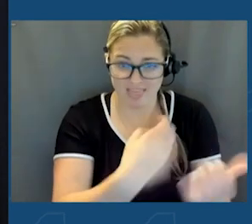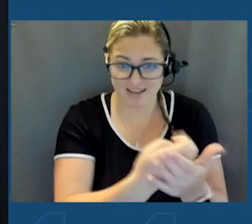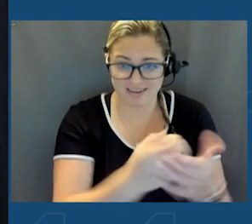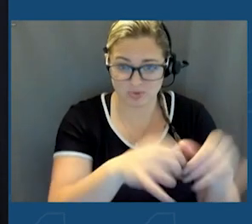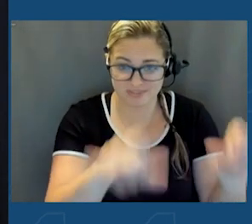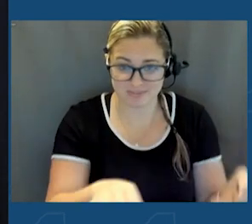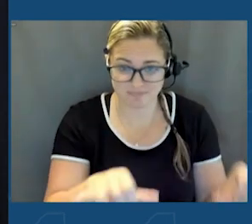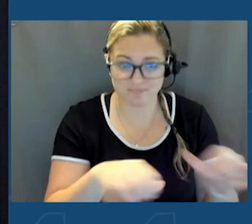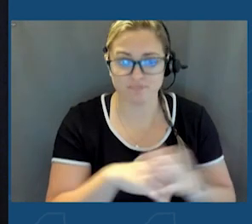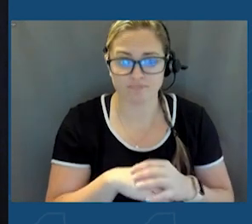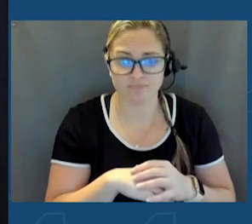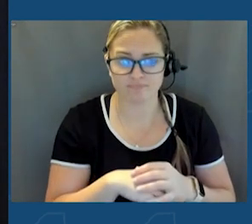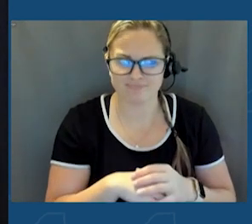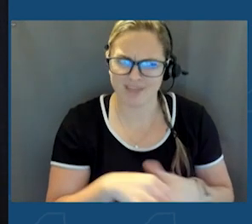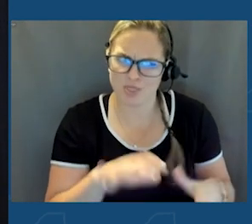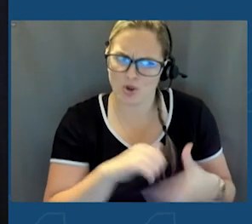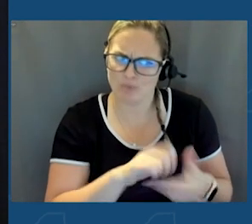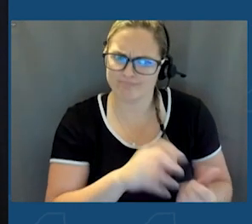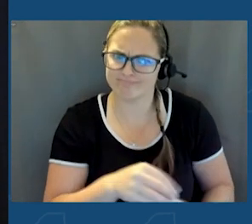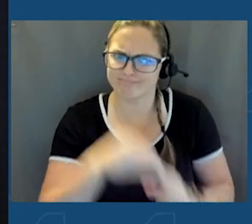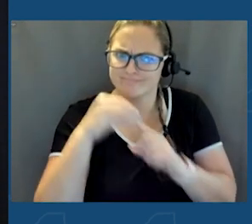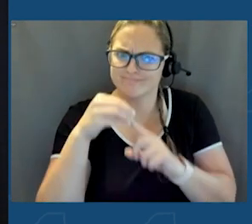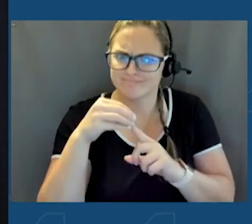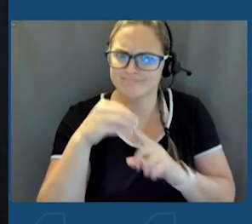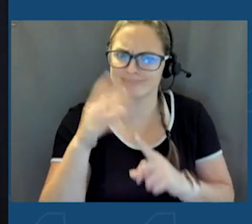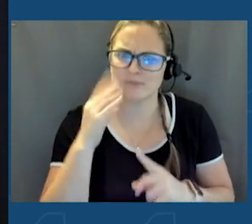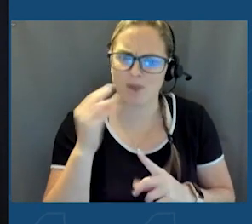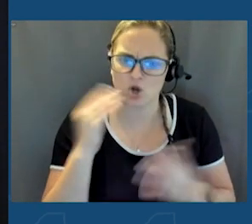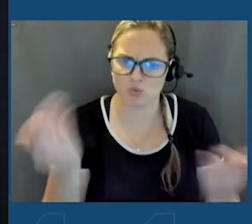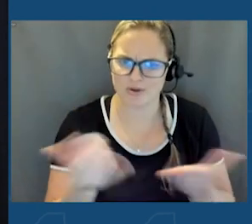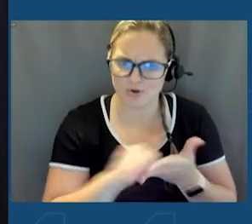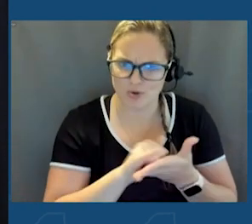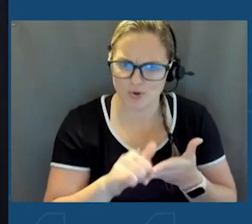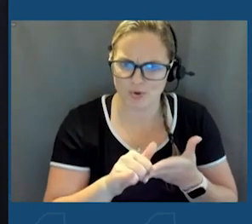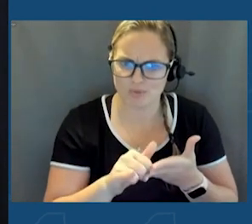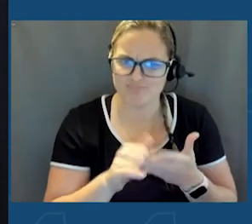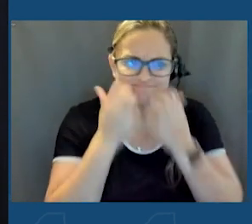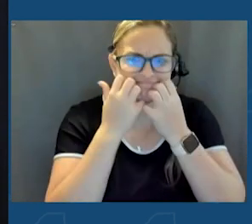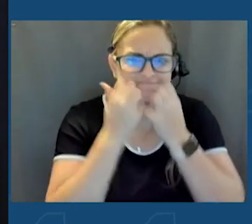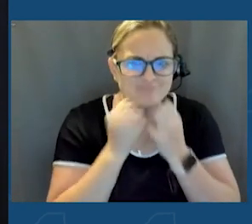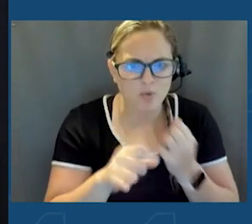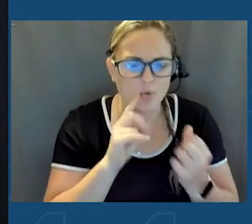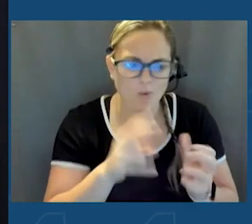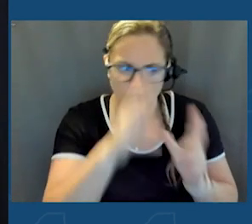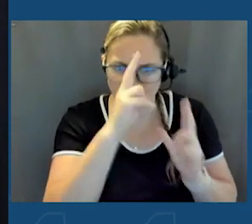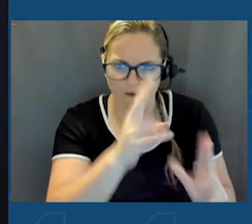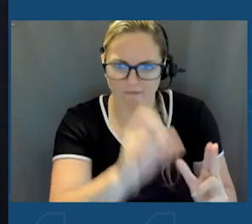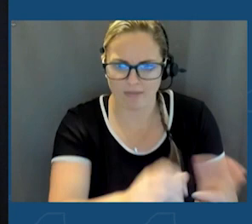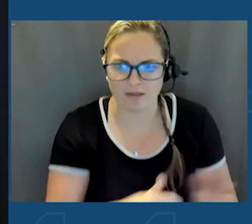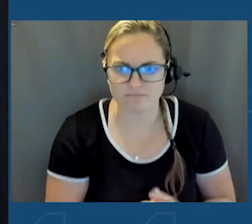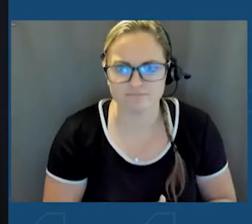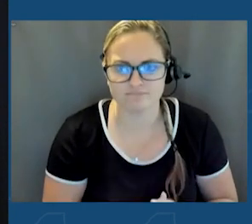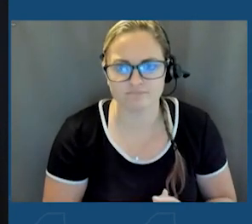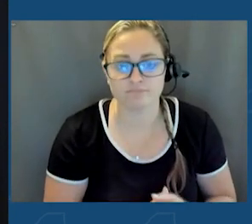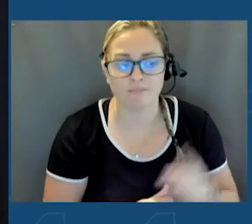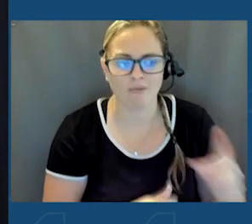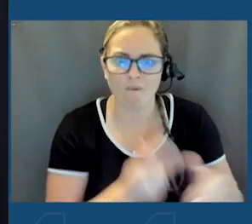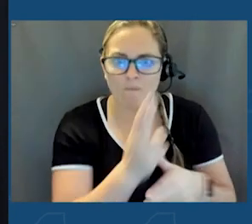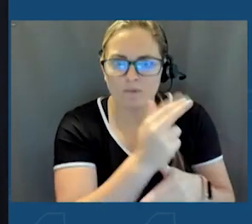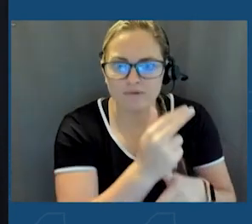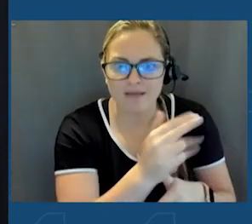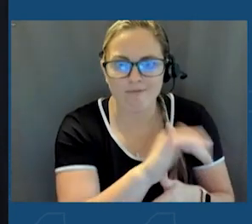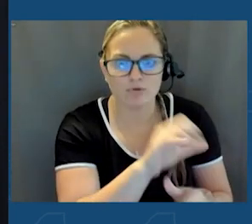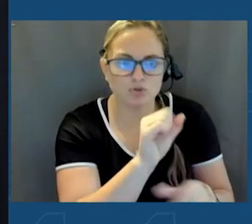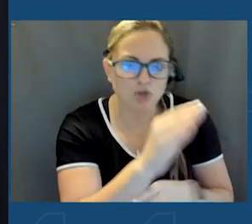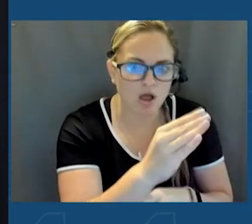part of the unique New York City experience. It's part of our identity. We cherish that. We honor that. And we want to preserve that. Those hotels and those jobs